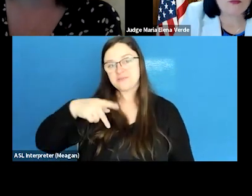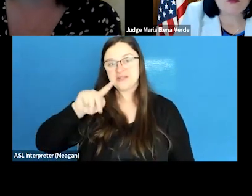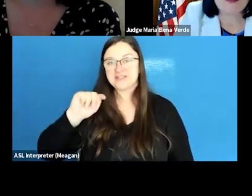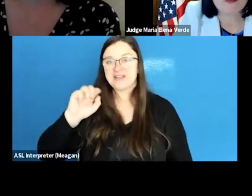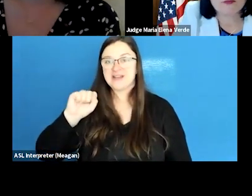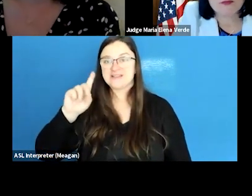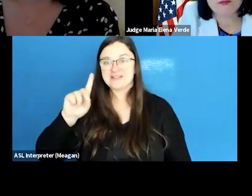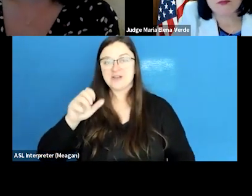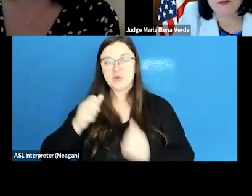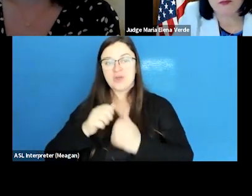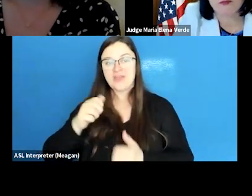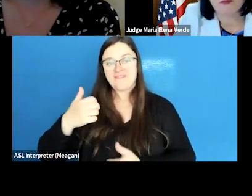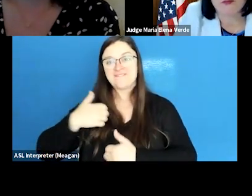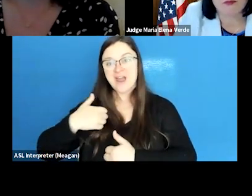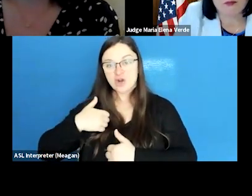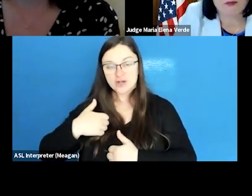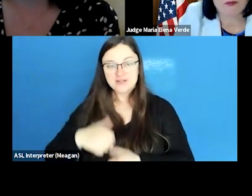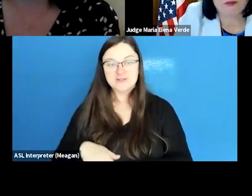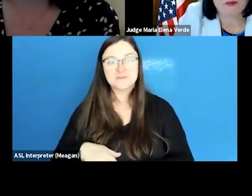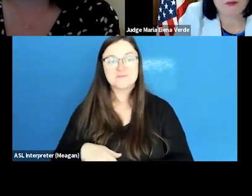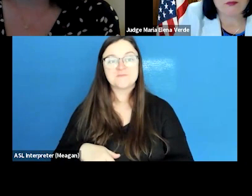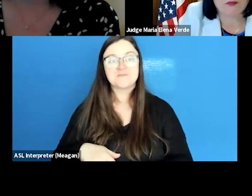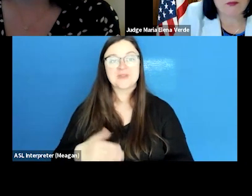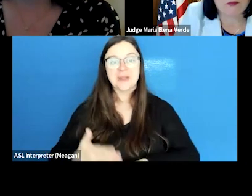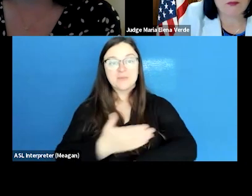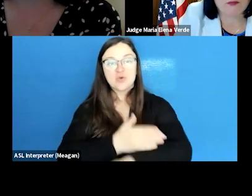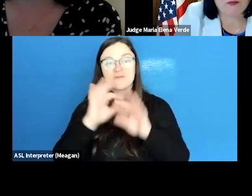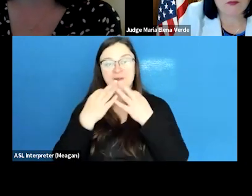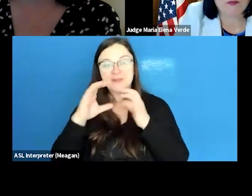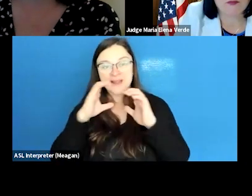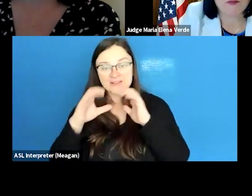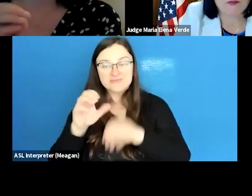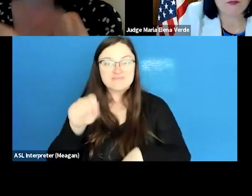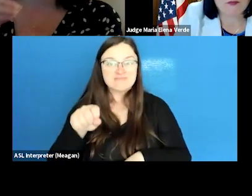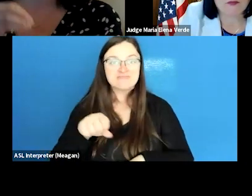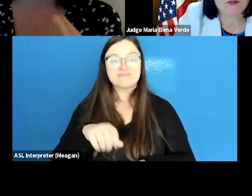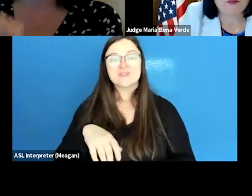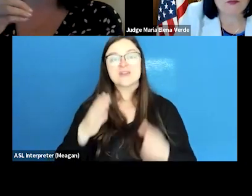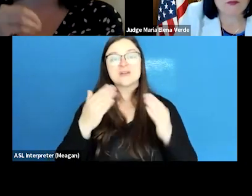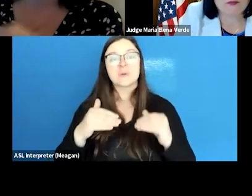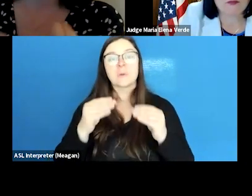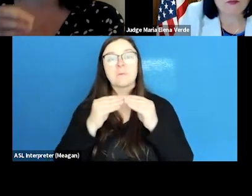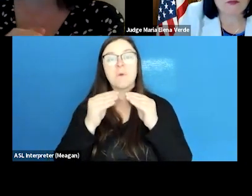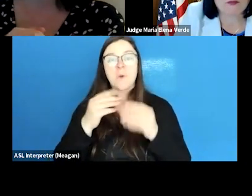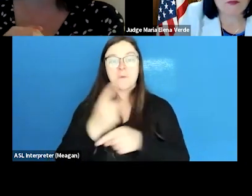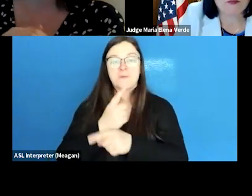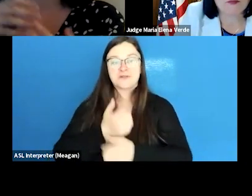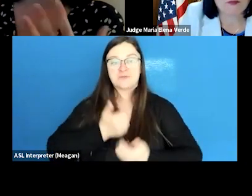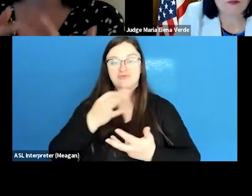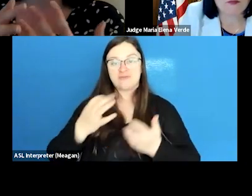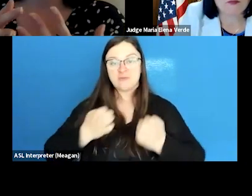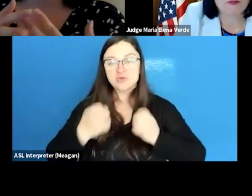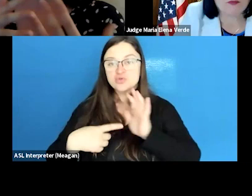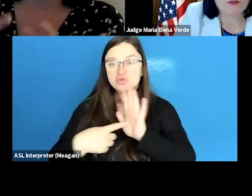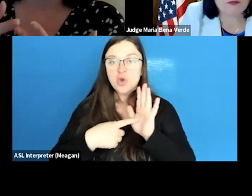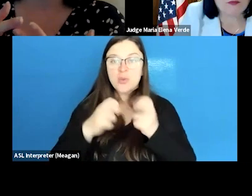right? More appropriate expression of emotions. So really teaching those increased problem-solving skills and